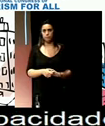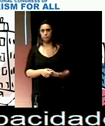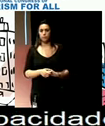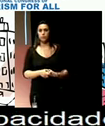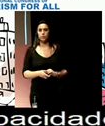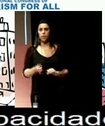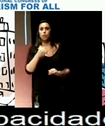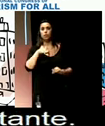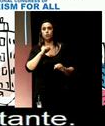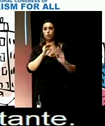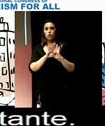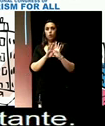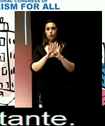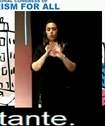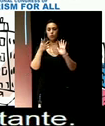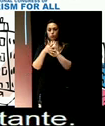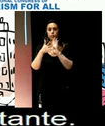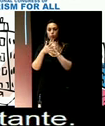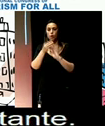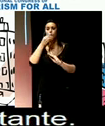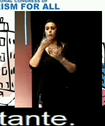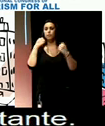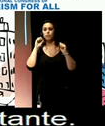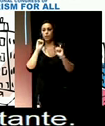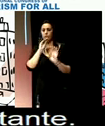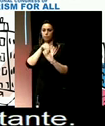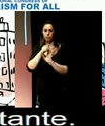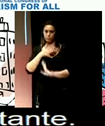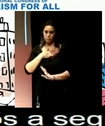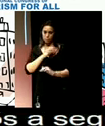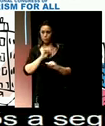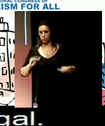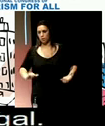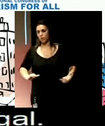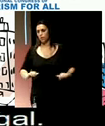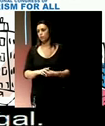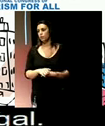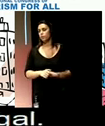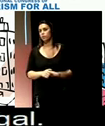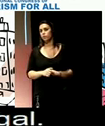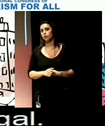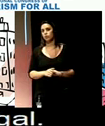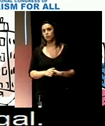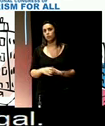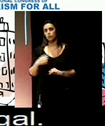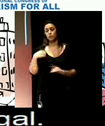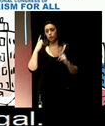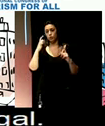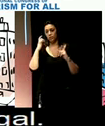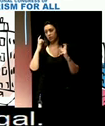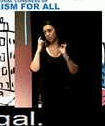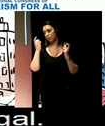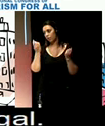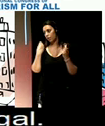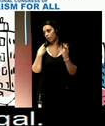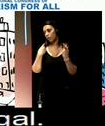some good practice from Portugal. I will try, this is not exhaustive